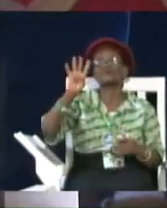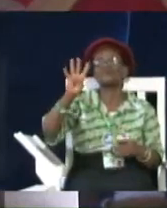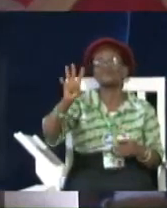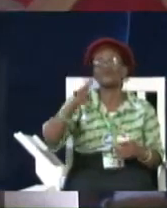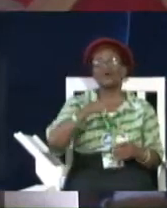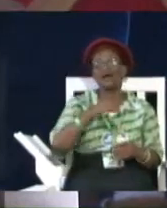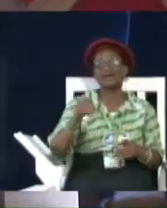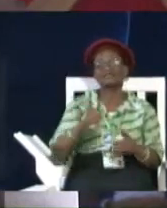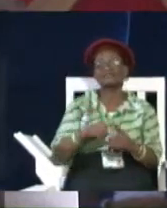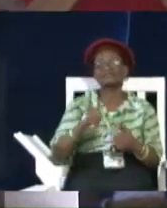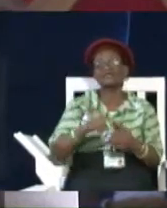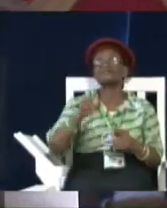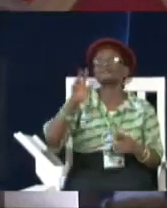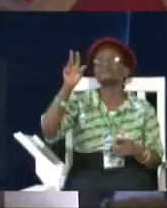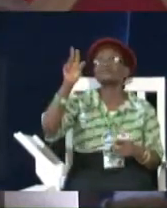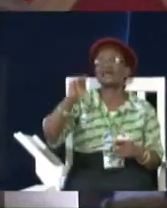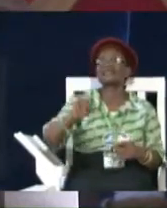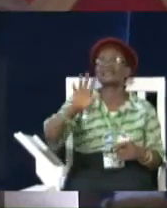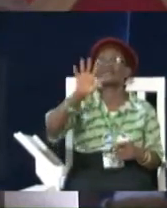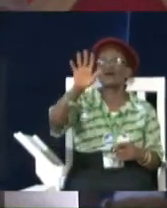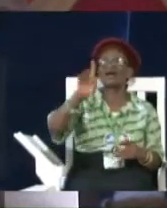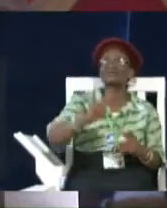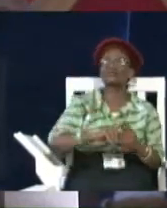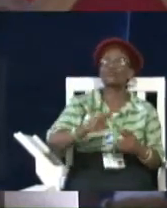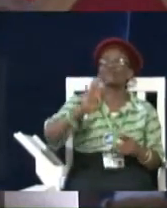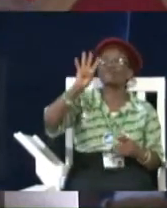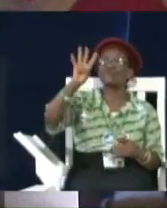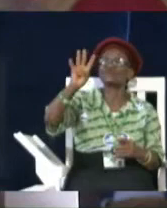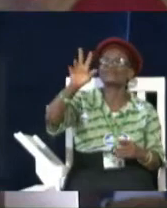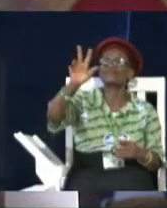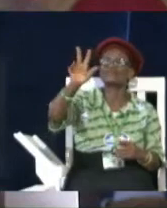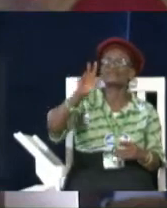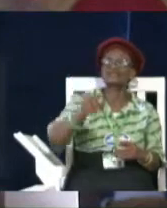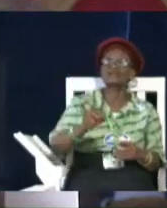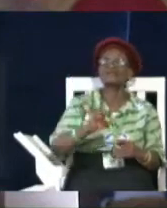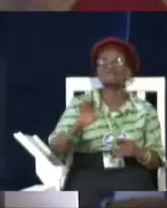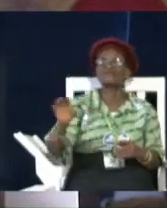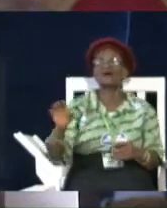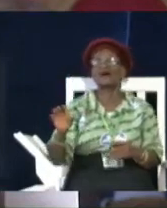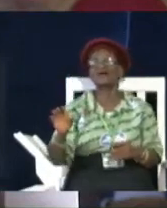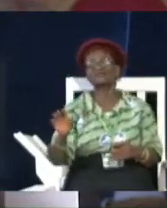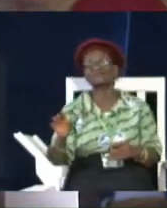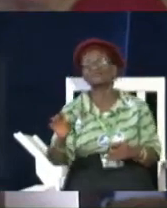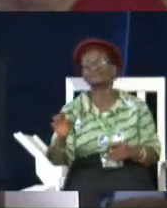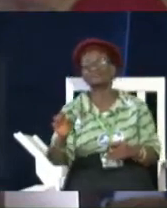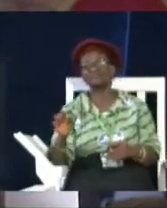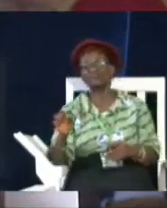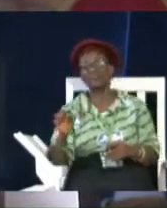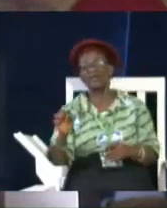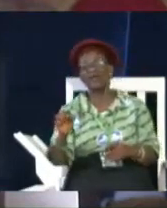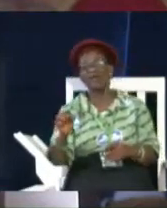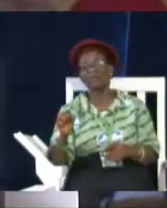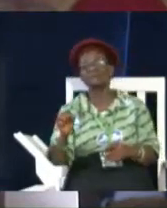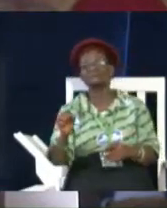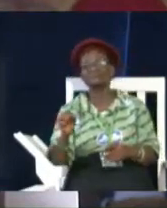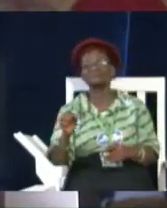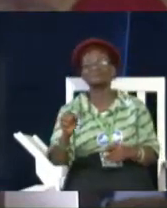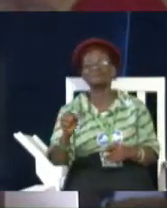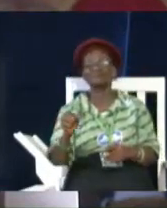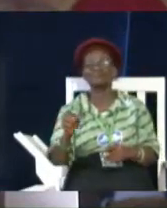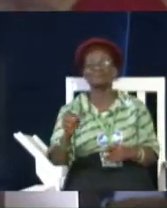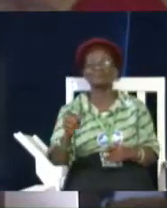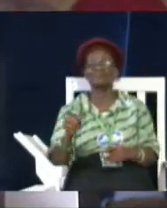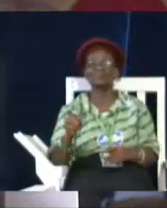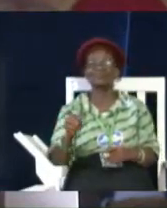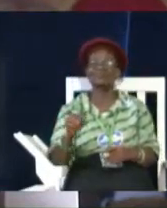then 35 to 43, verse 21 to 24, and then 35 to